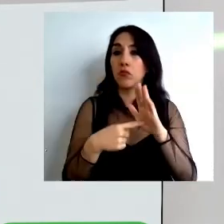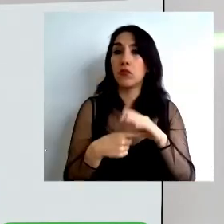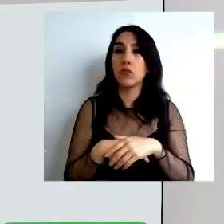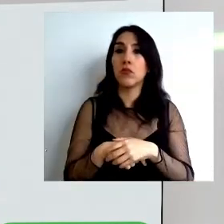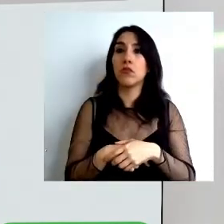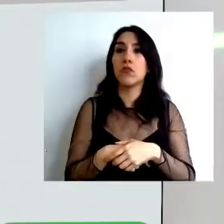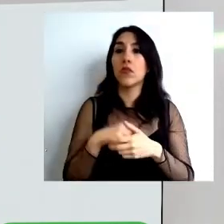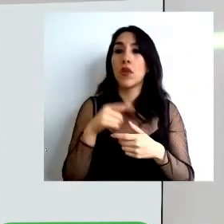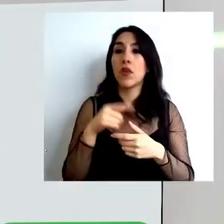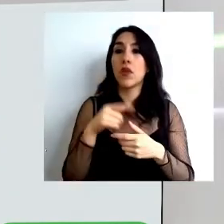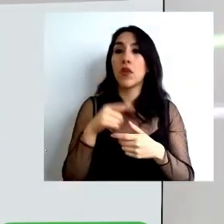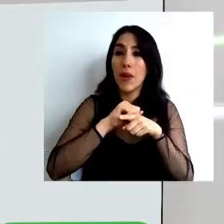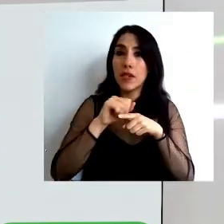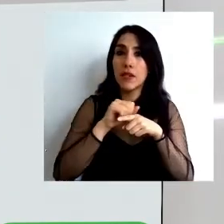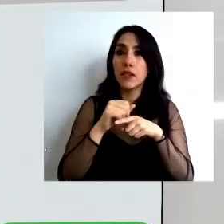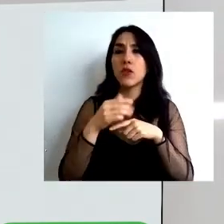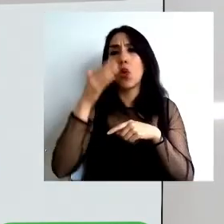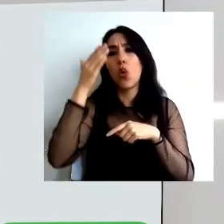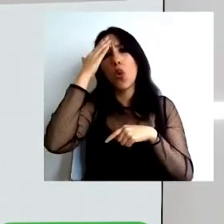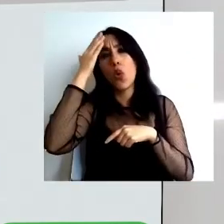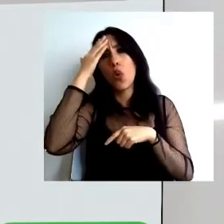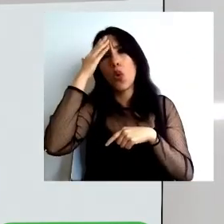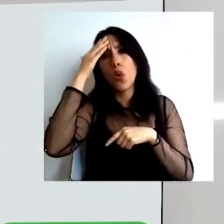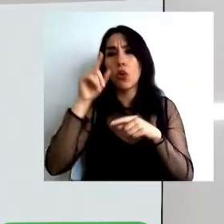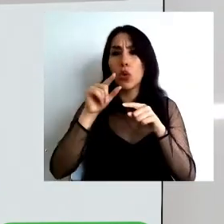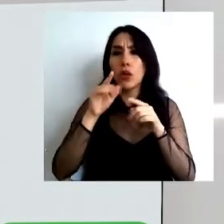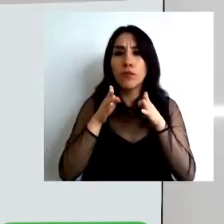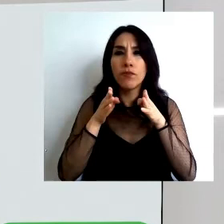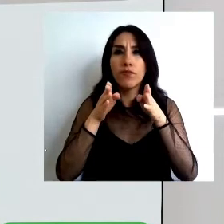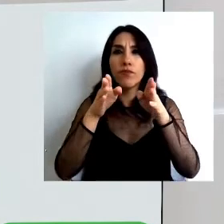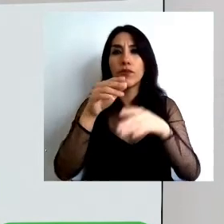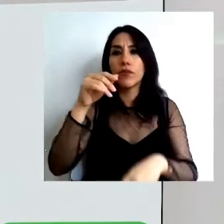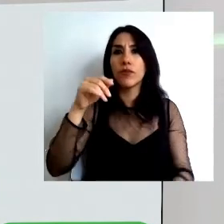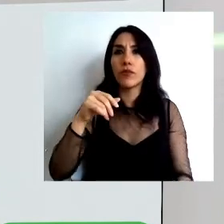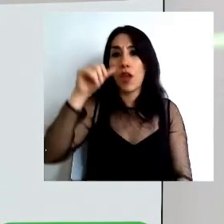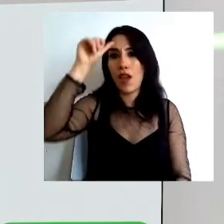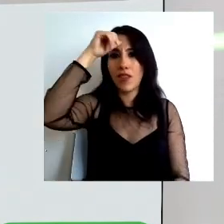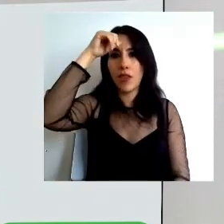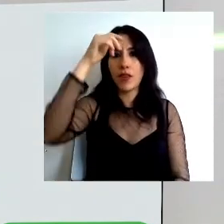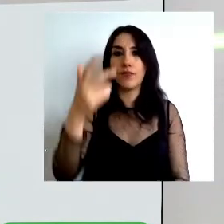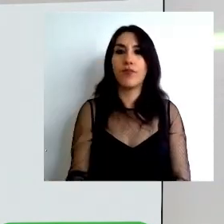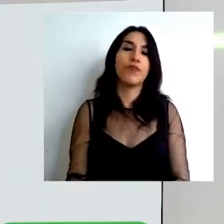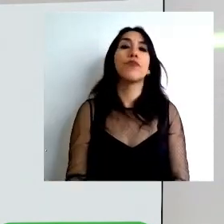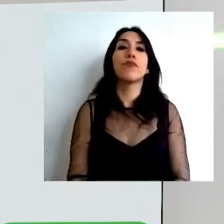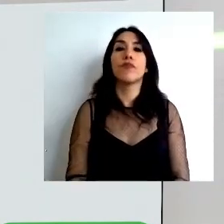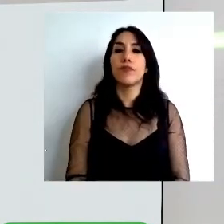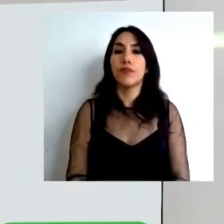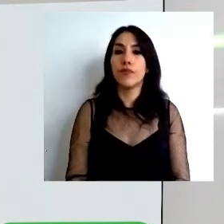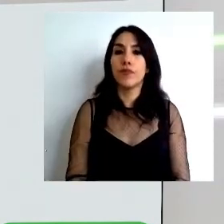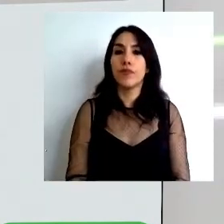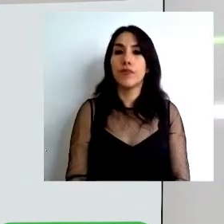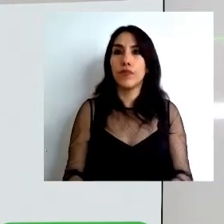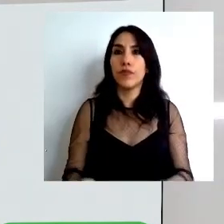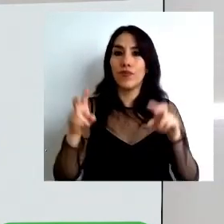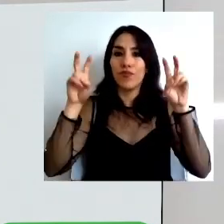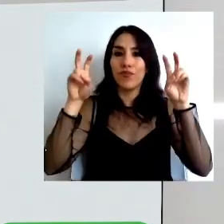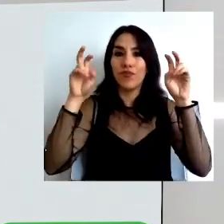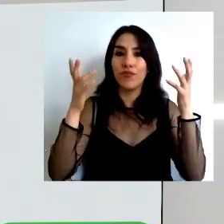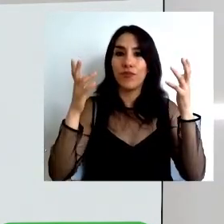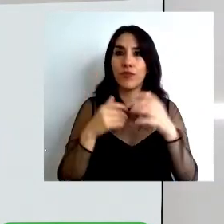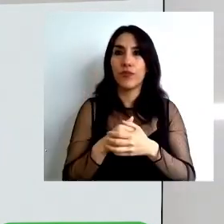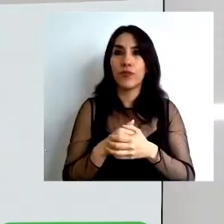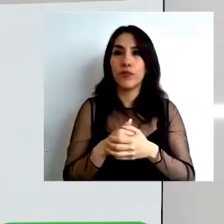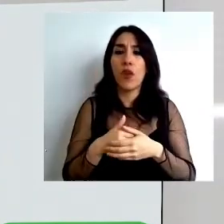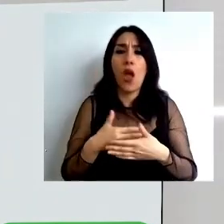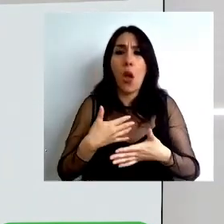new hospitals and grew and had more and more direct impact. But again, they realized they could never achieve their vision